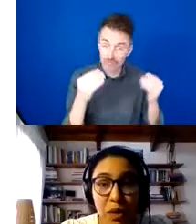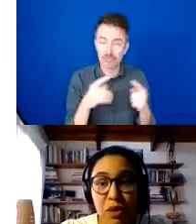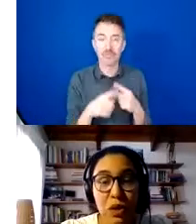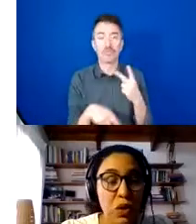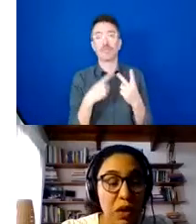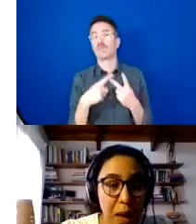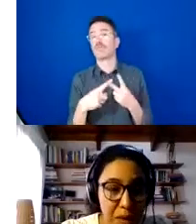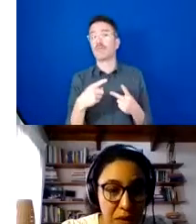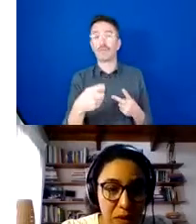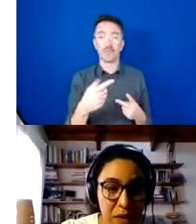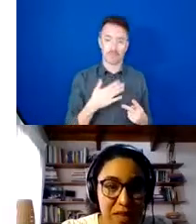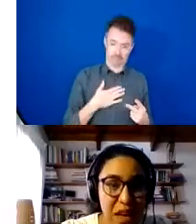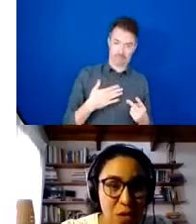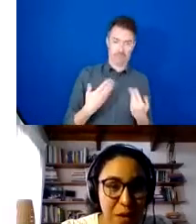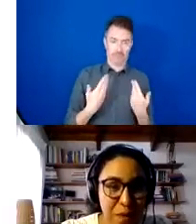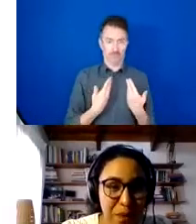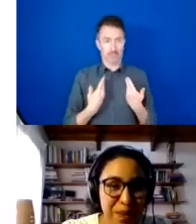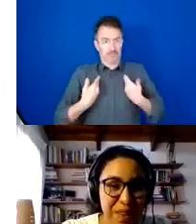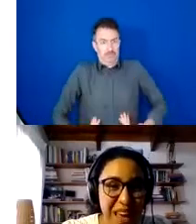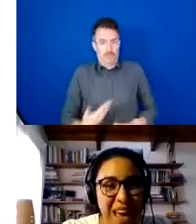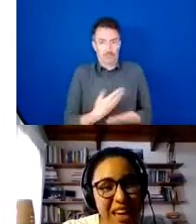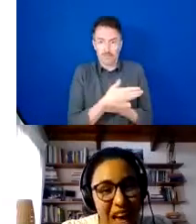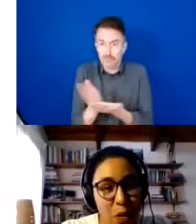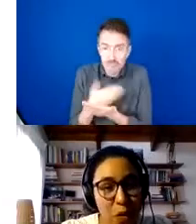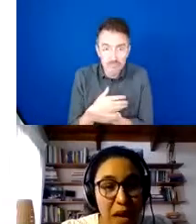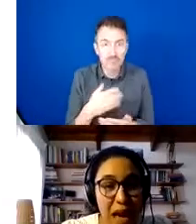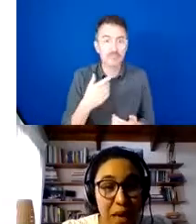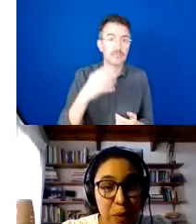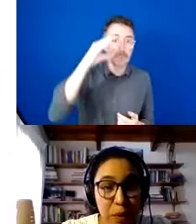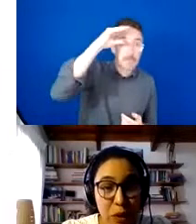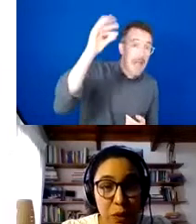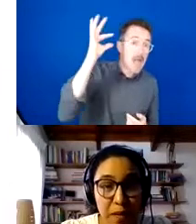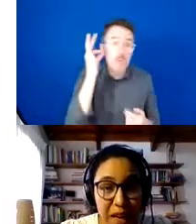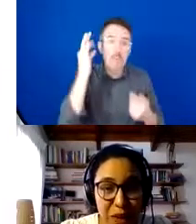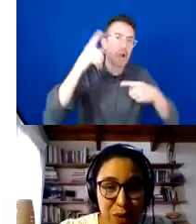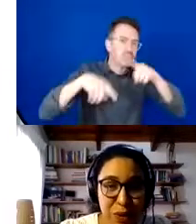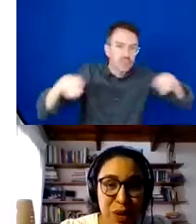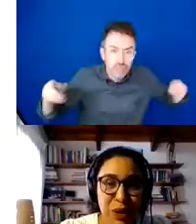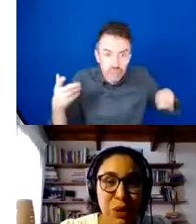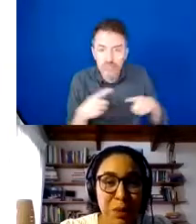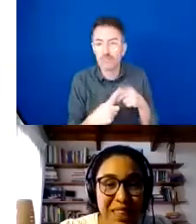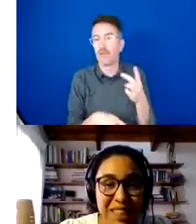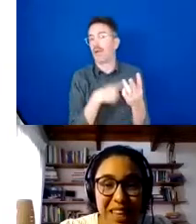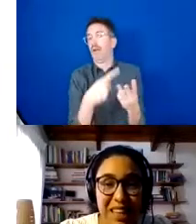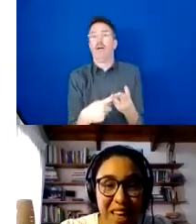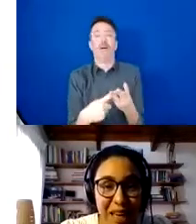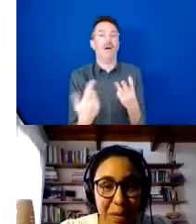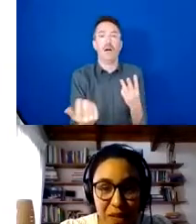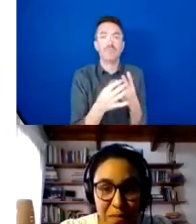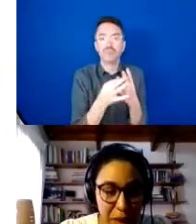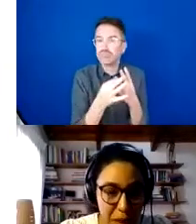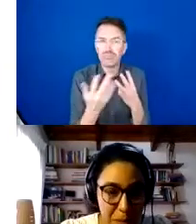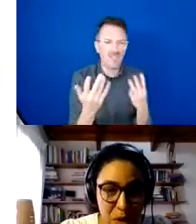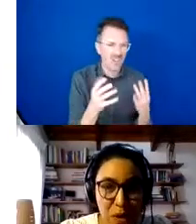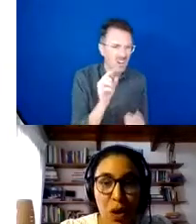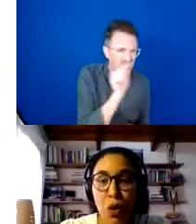income, your social capital, etc. And now I am going to invite you to please take a piece